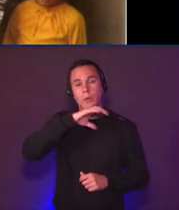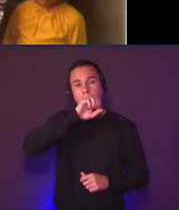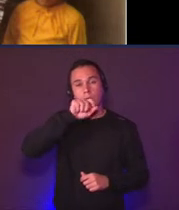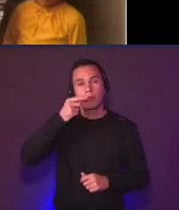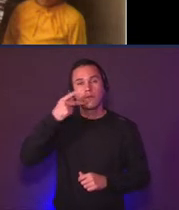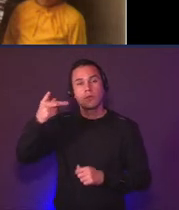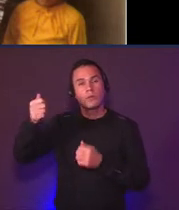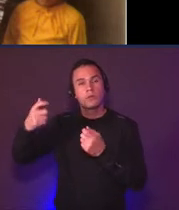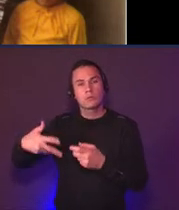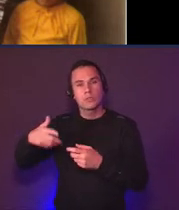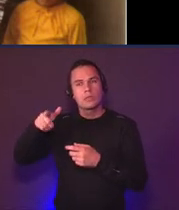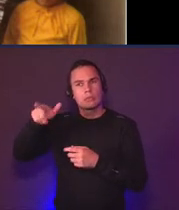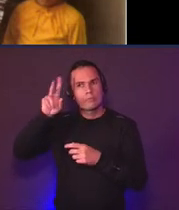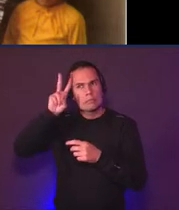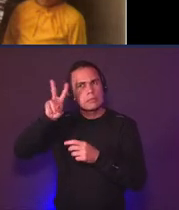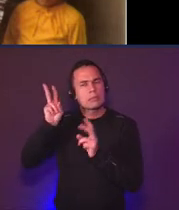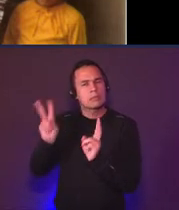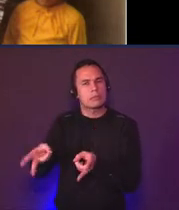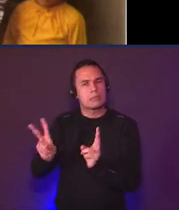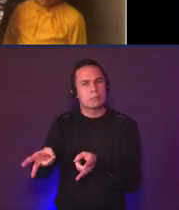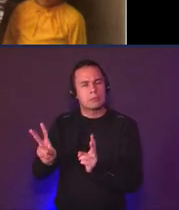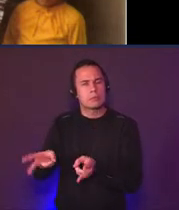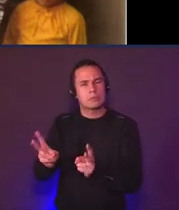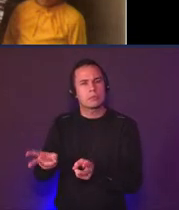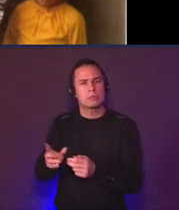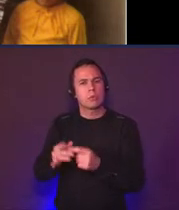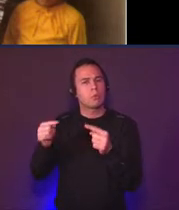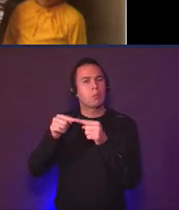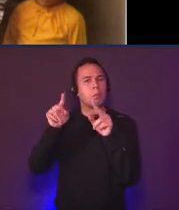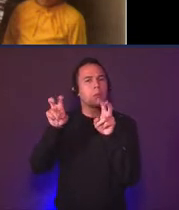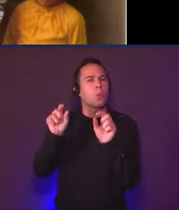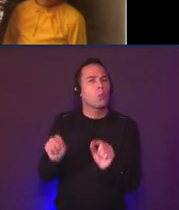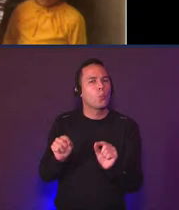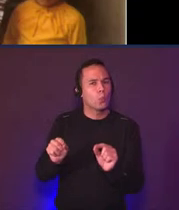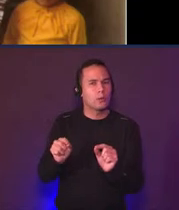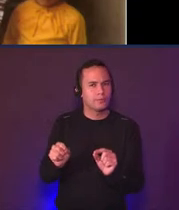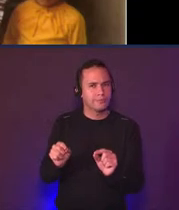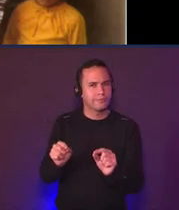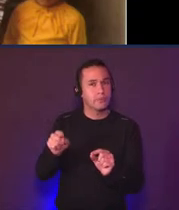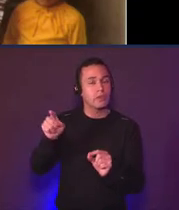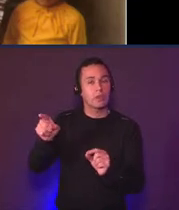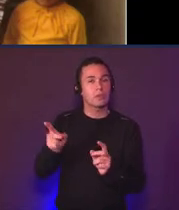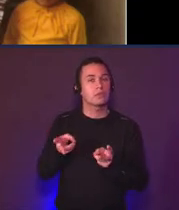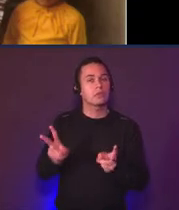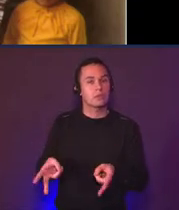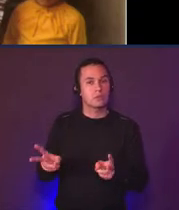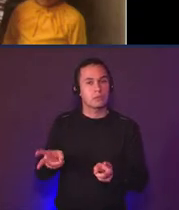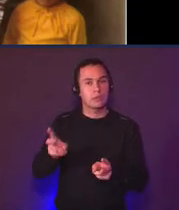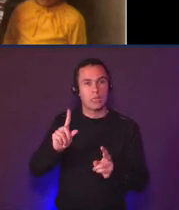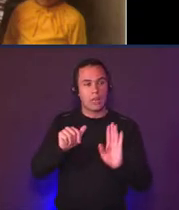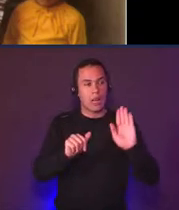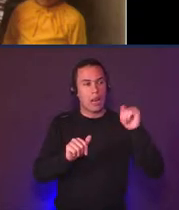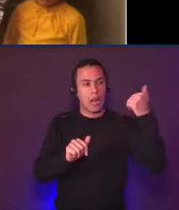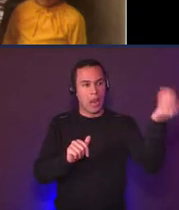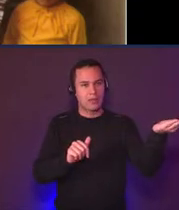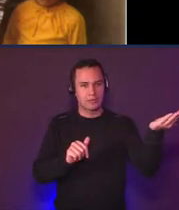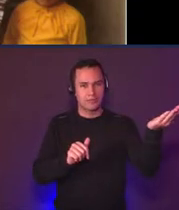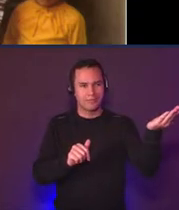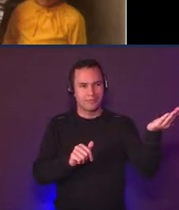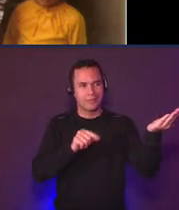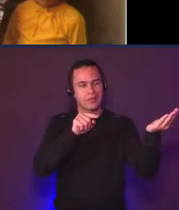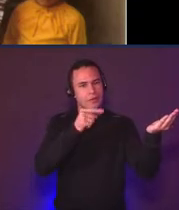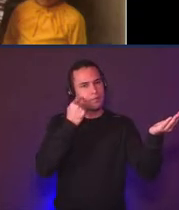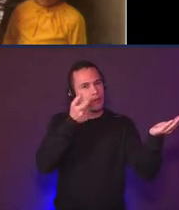in his life about always being on the outside and never actually, it made him realize that he didn't want